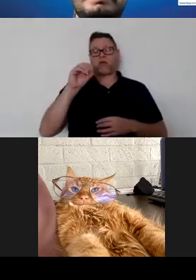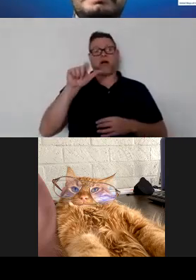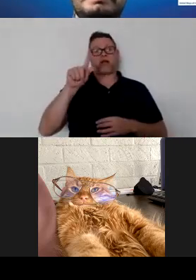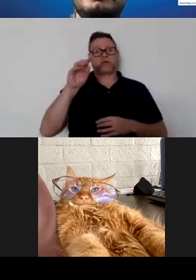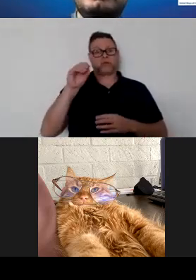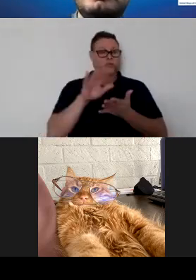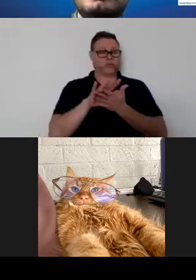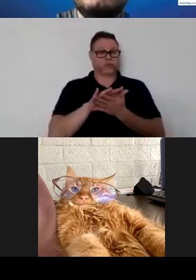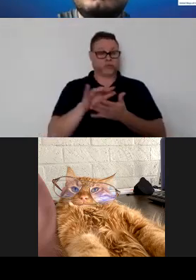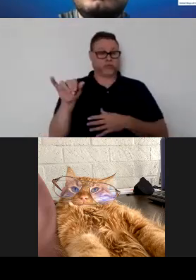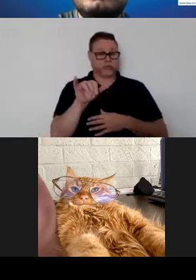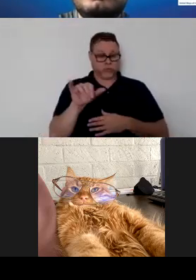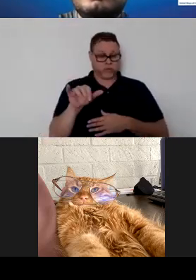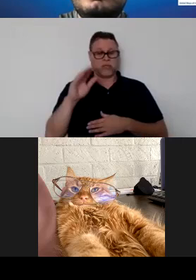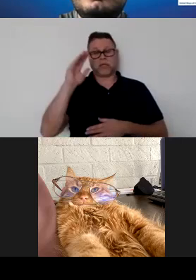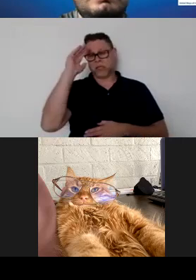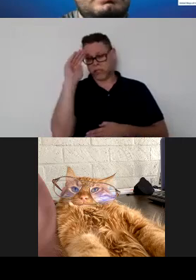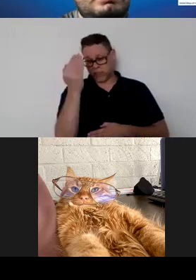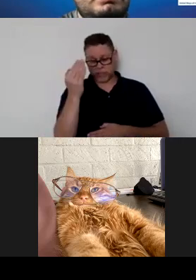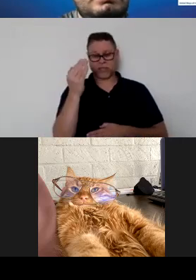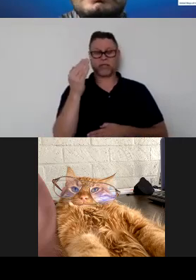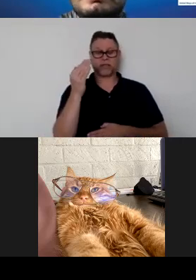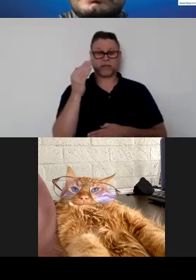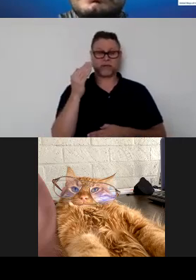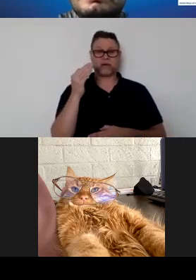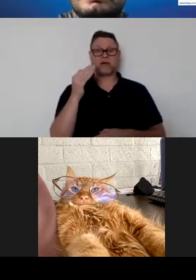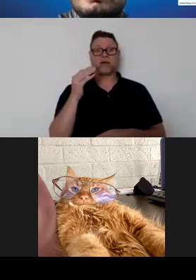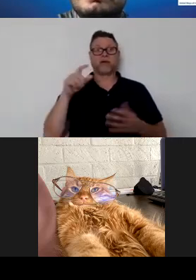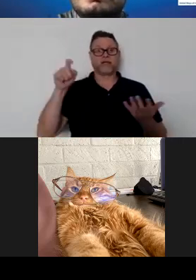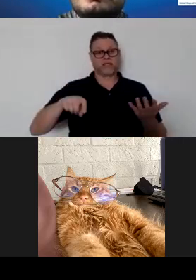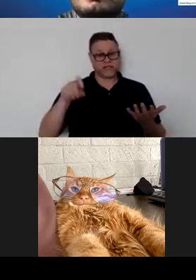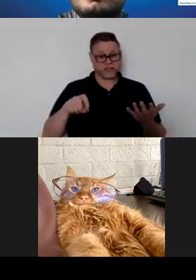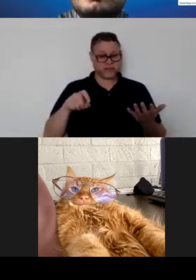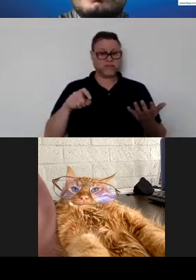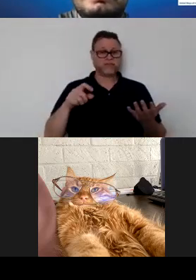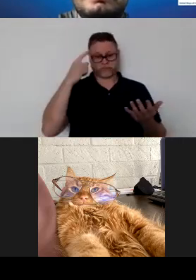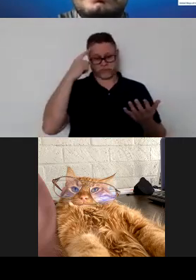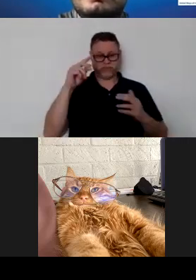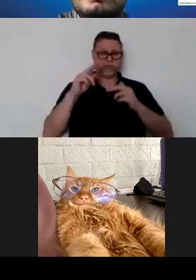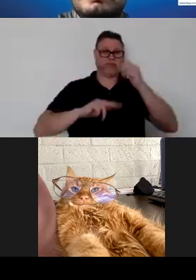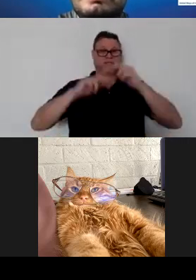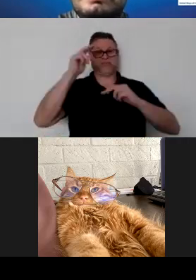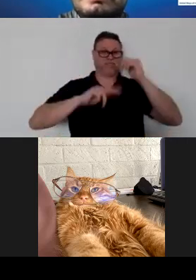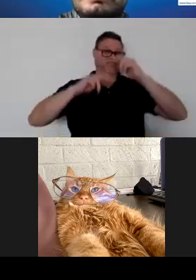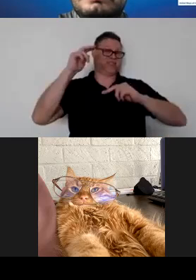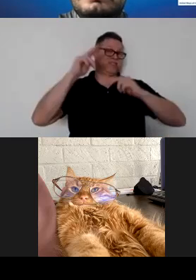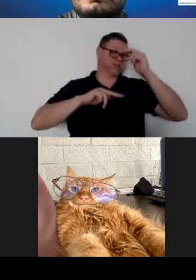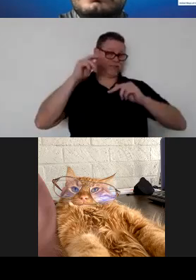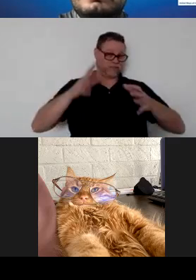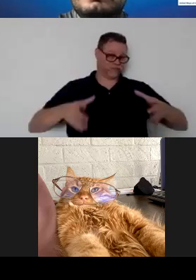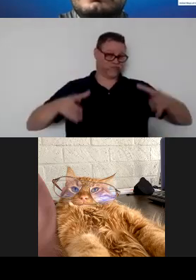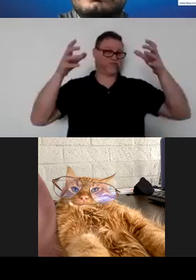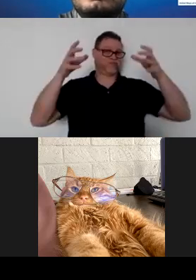like, it seems like there's going to be a need for actually building